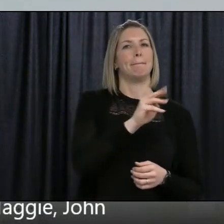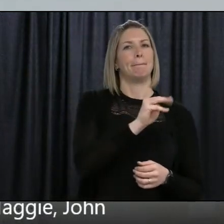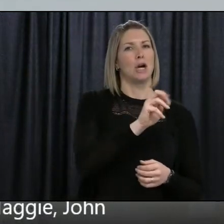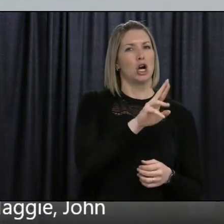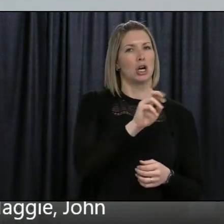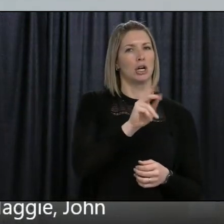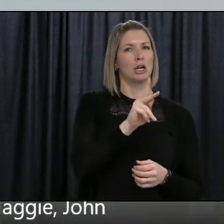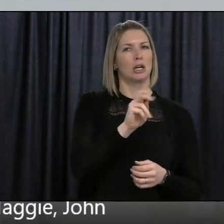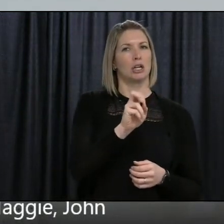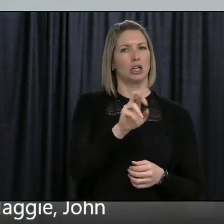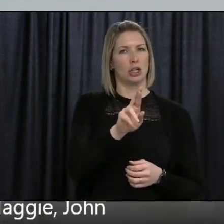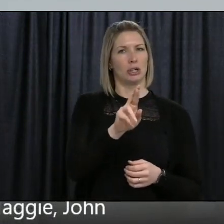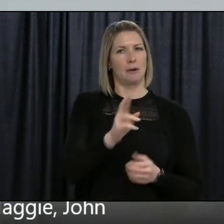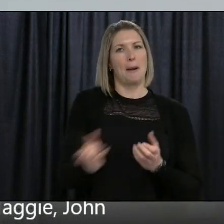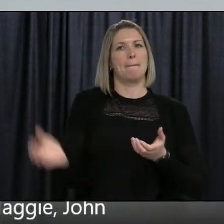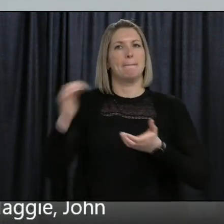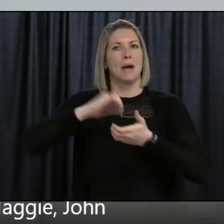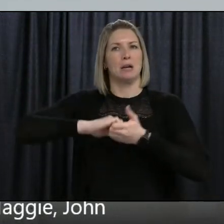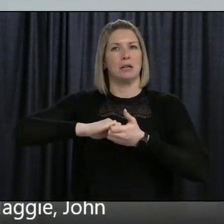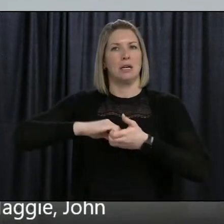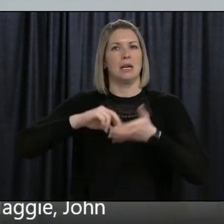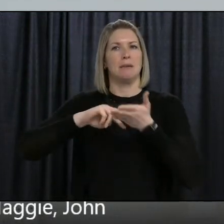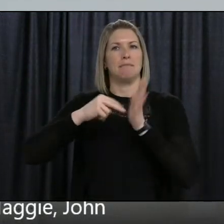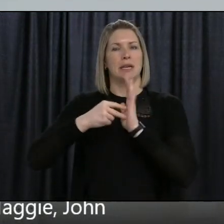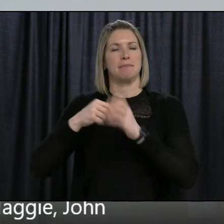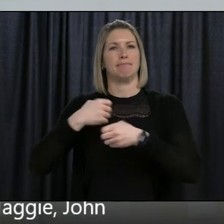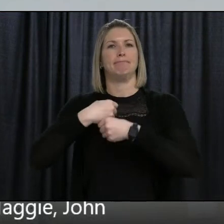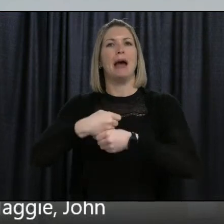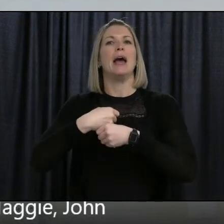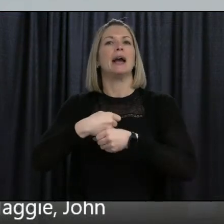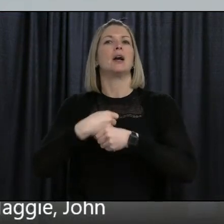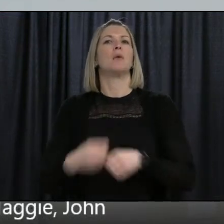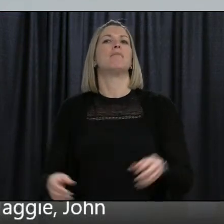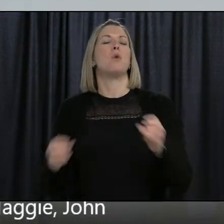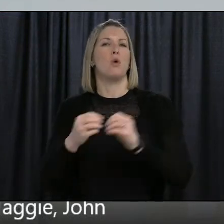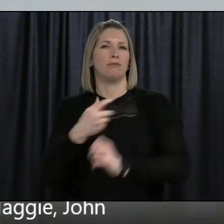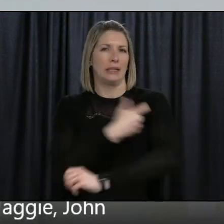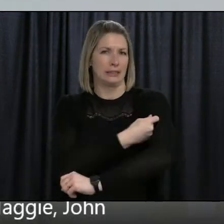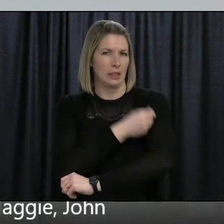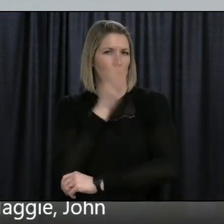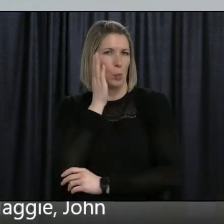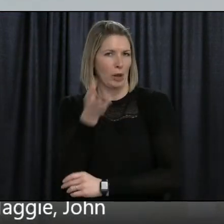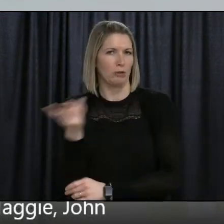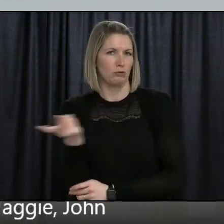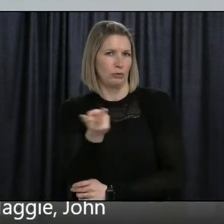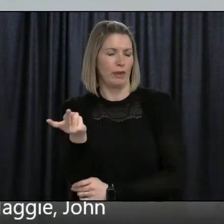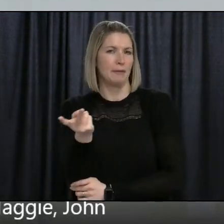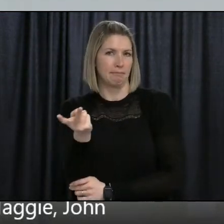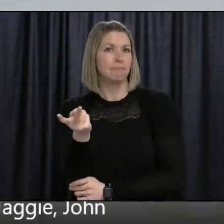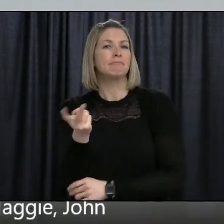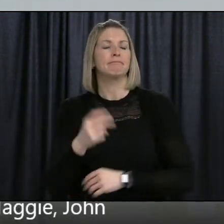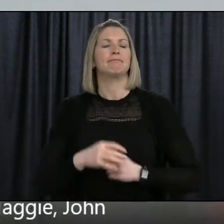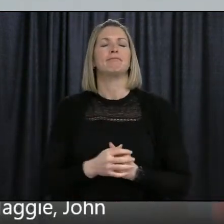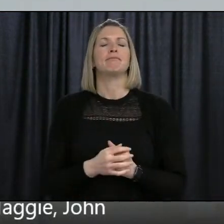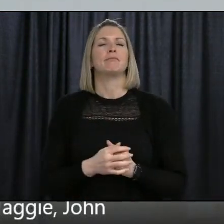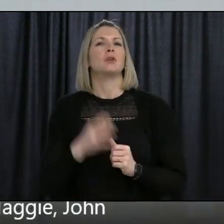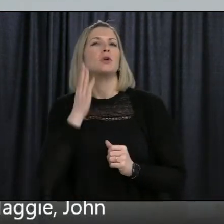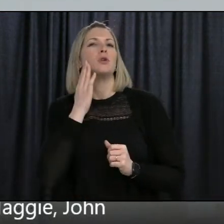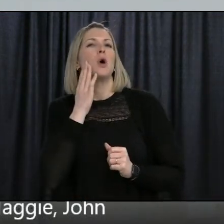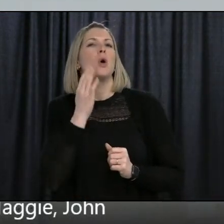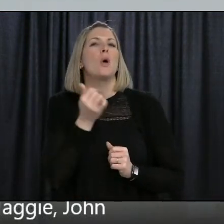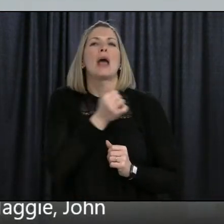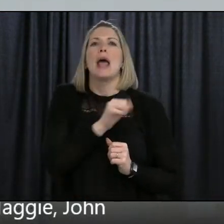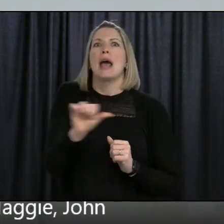summer this year where a significant proportion, if not all, of those people who need and